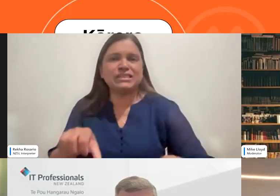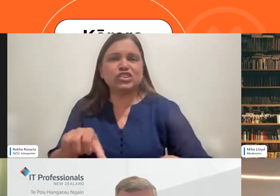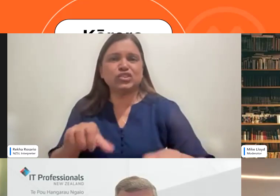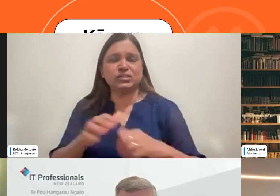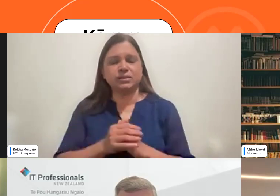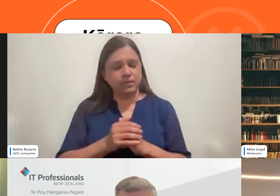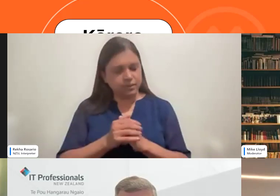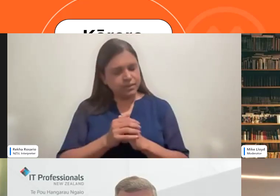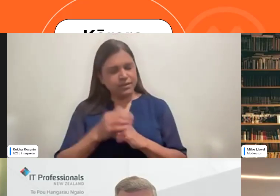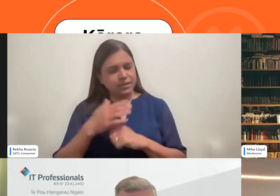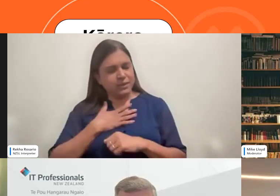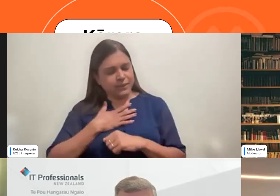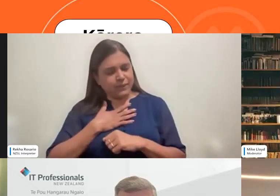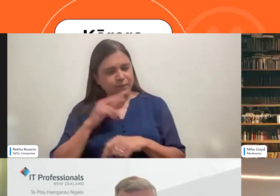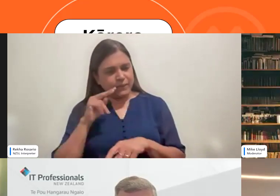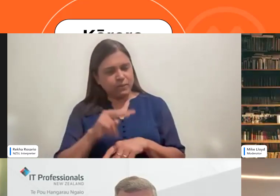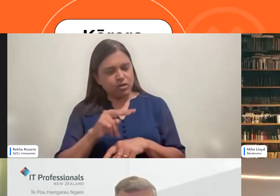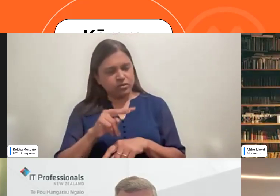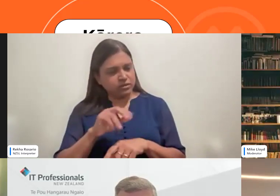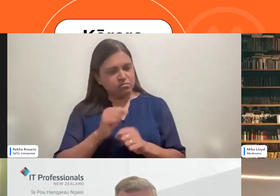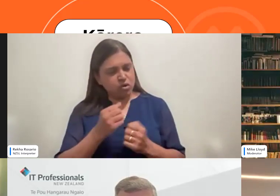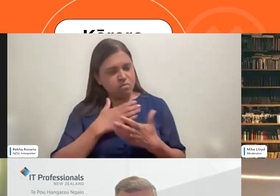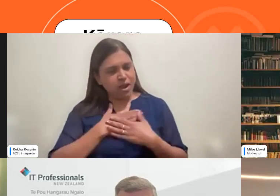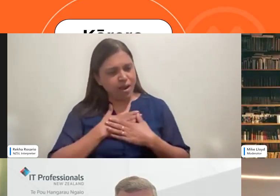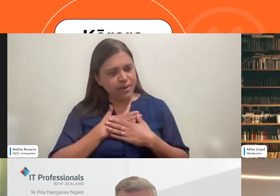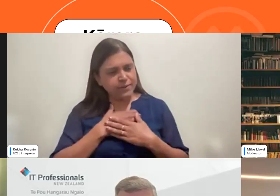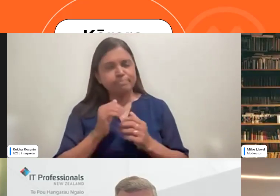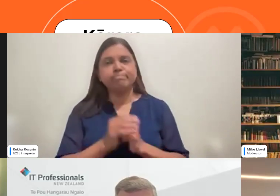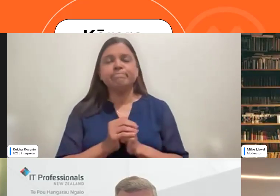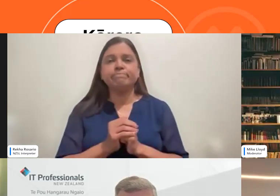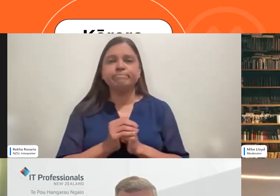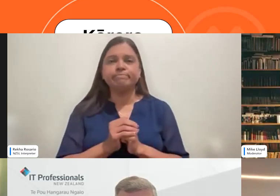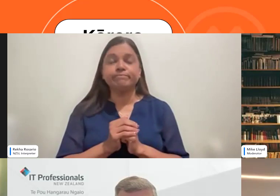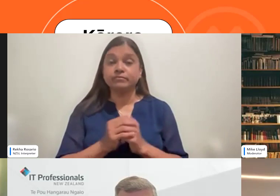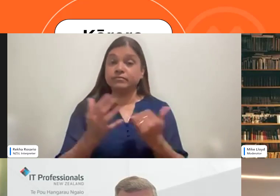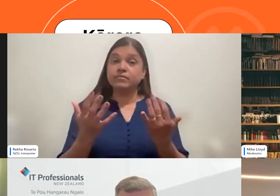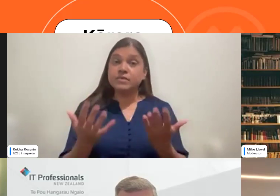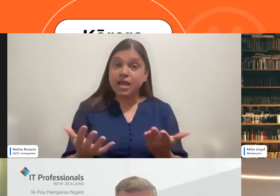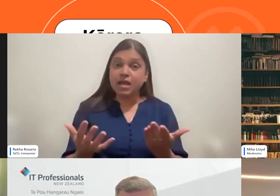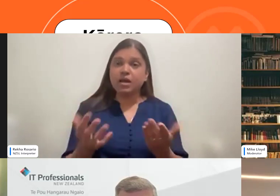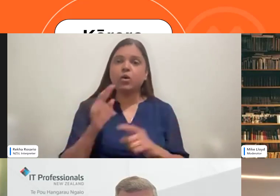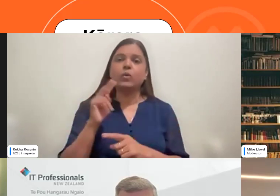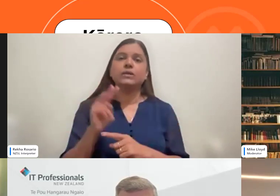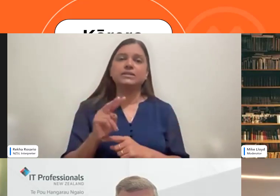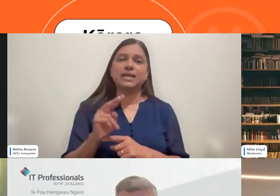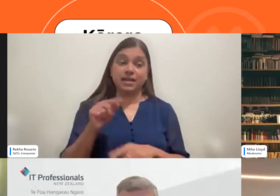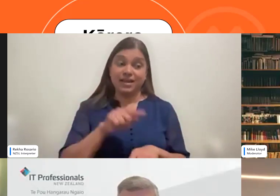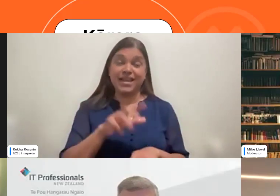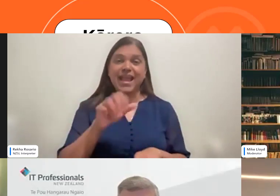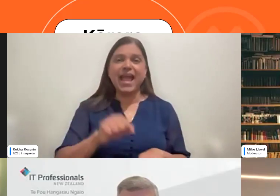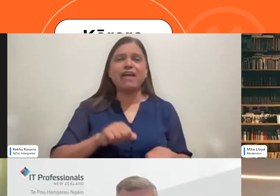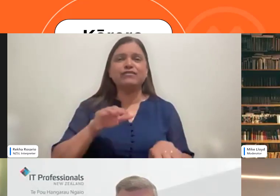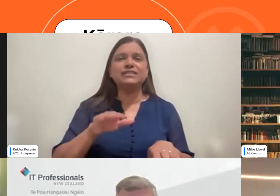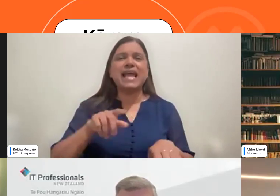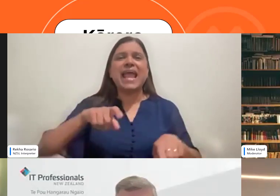my heart. And but now we see he's got a scooter, an